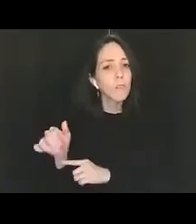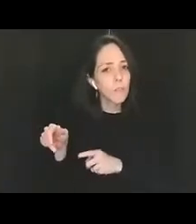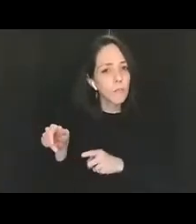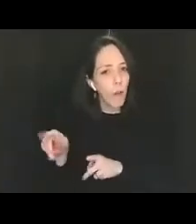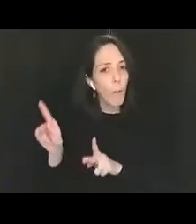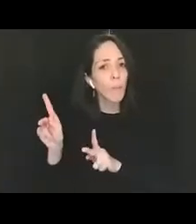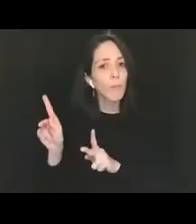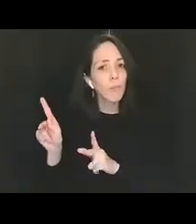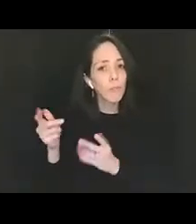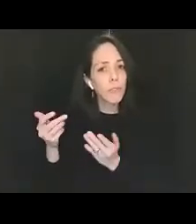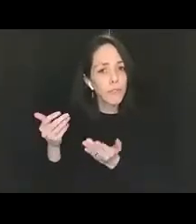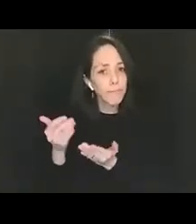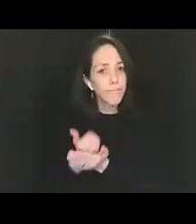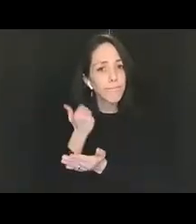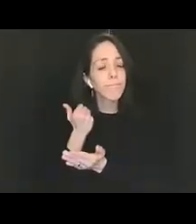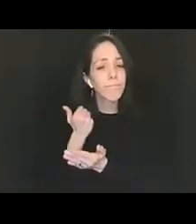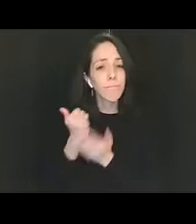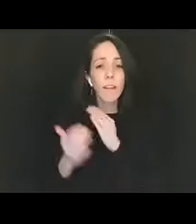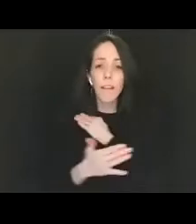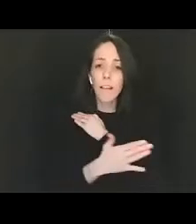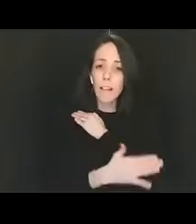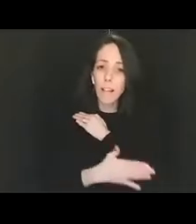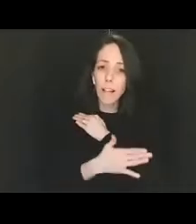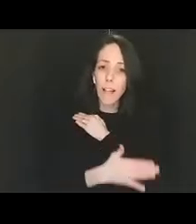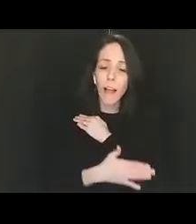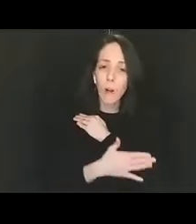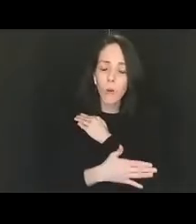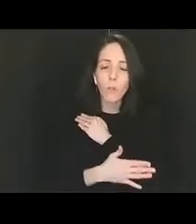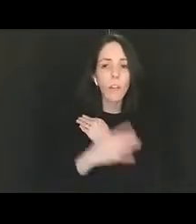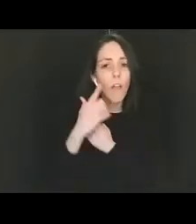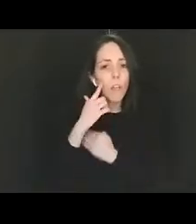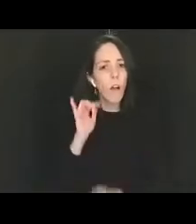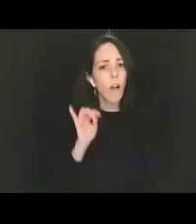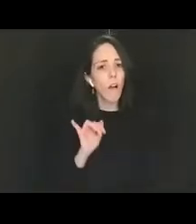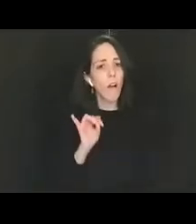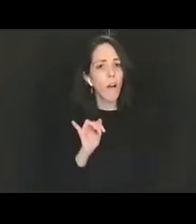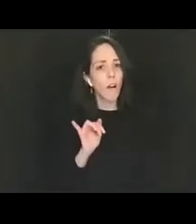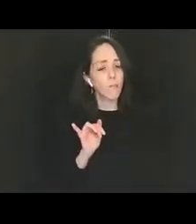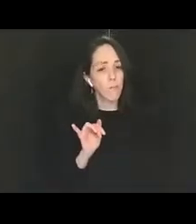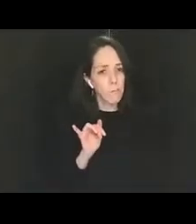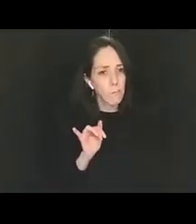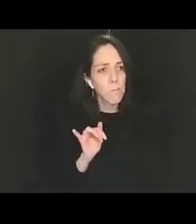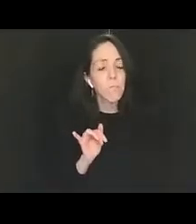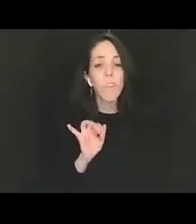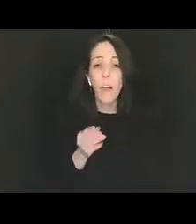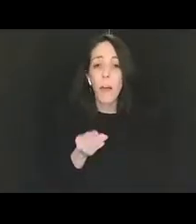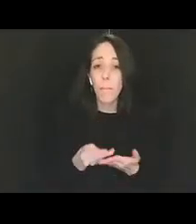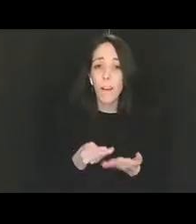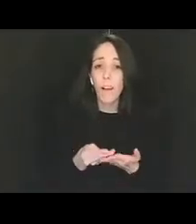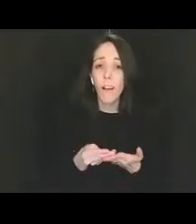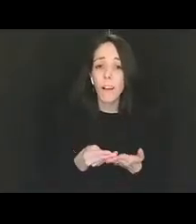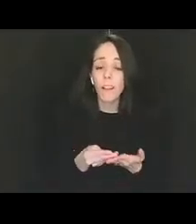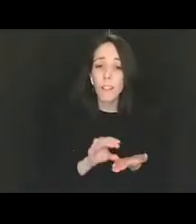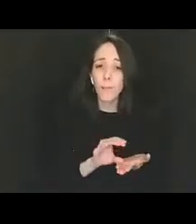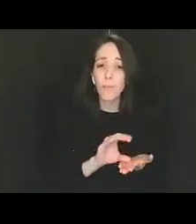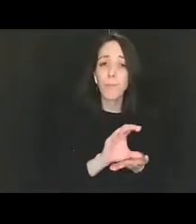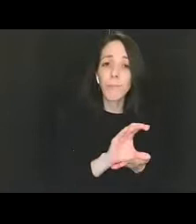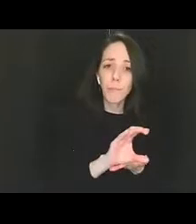presented itself, that the county was able to use some of the some funding and take advantage of